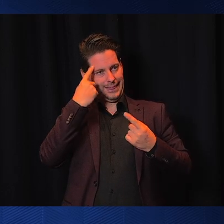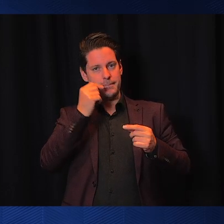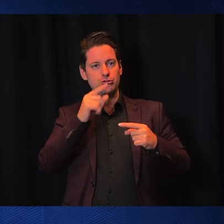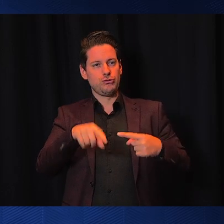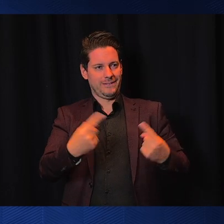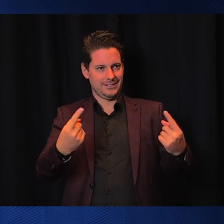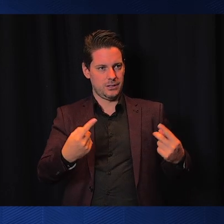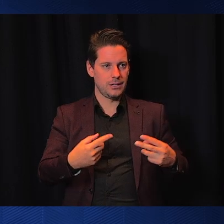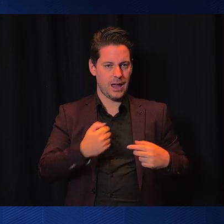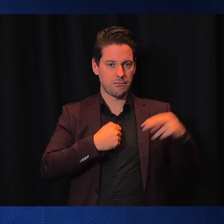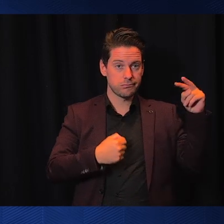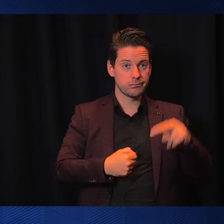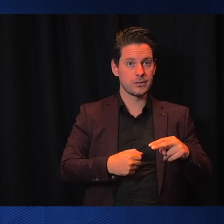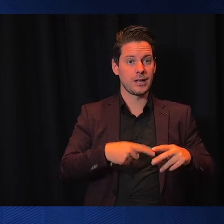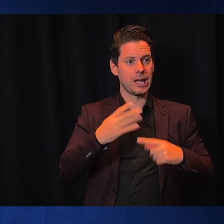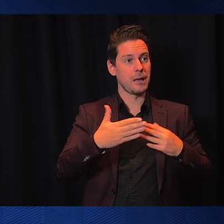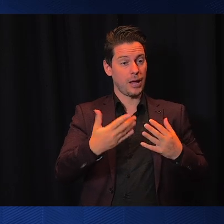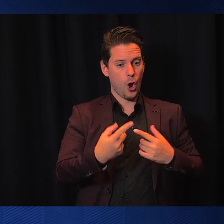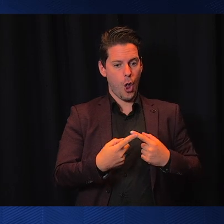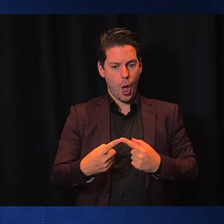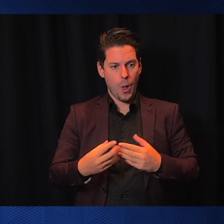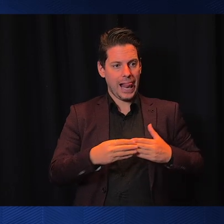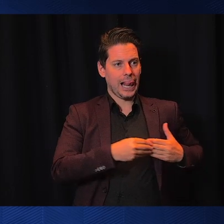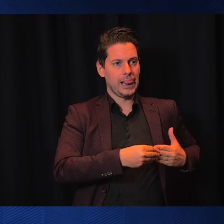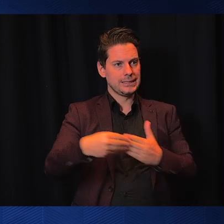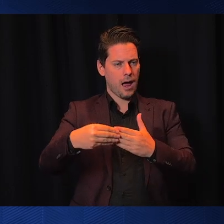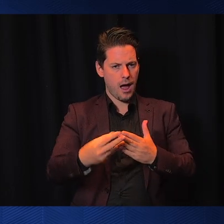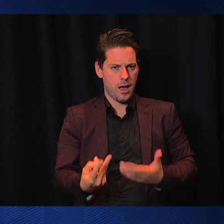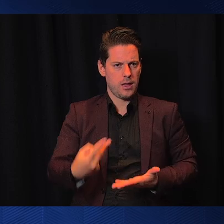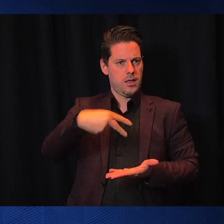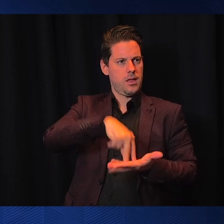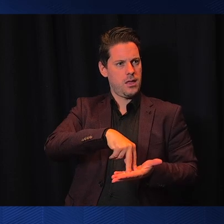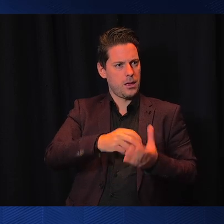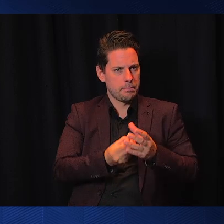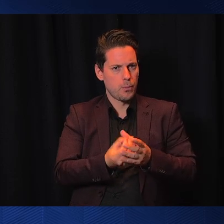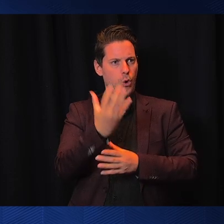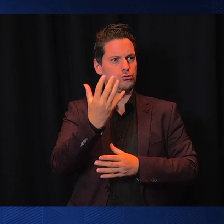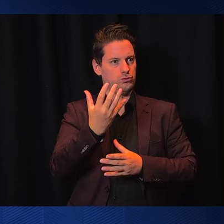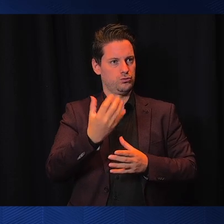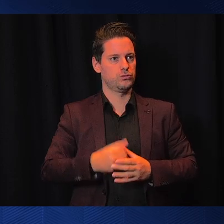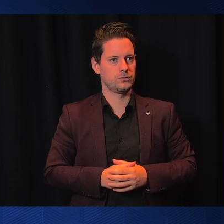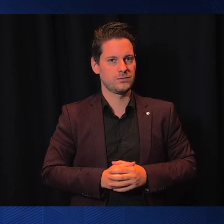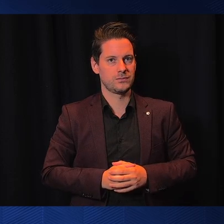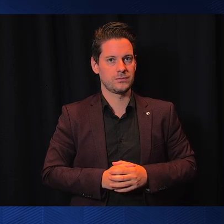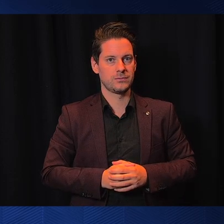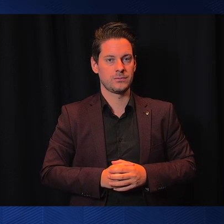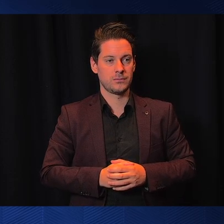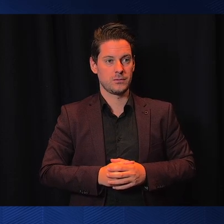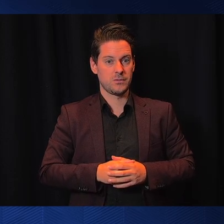emergence of local leadership and capabilities, raising, not only filling the